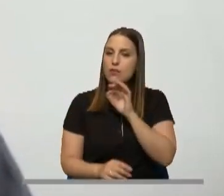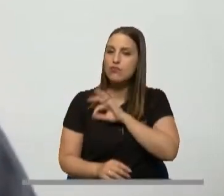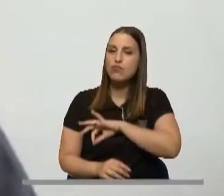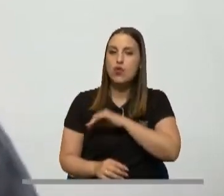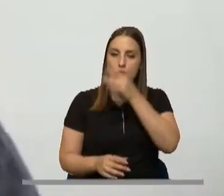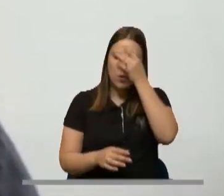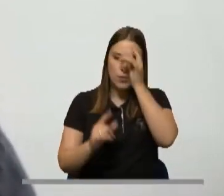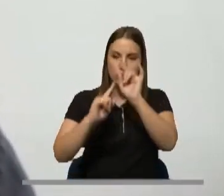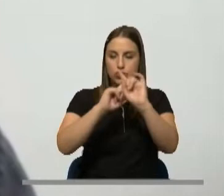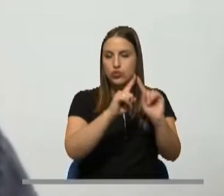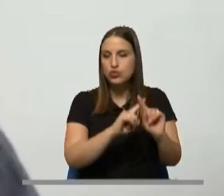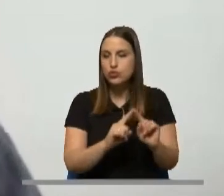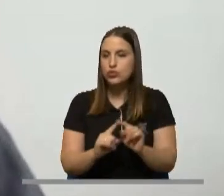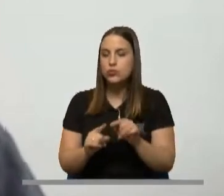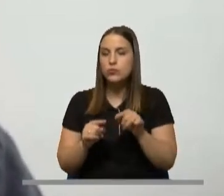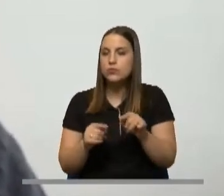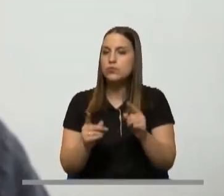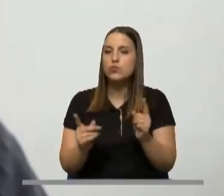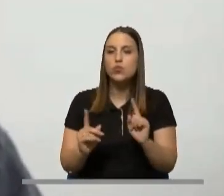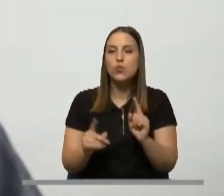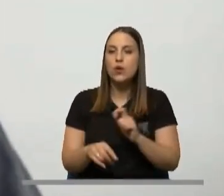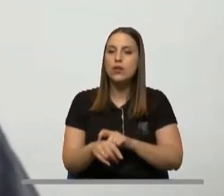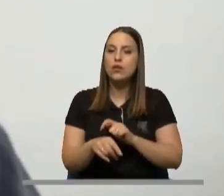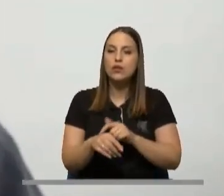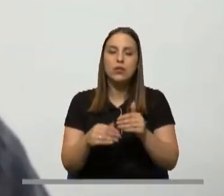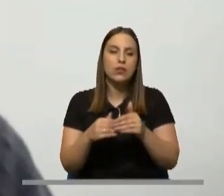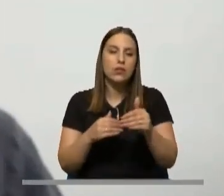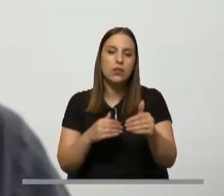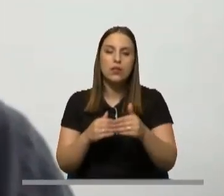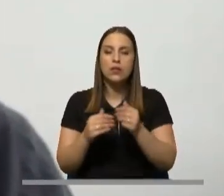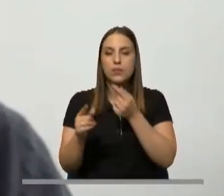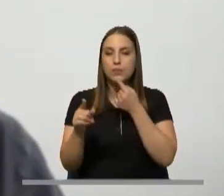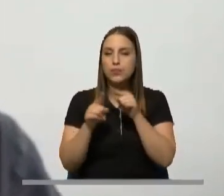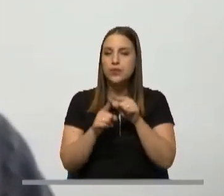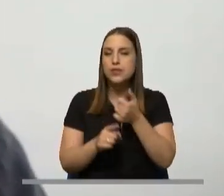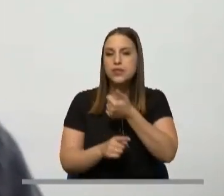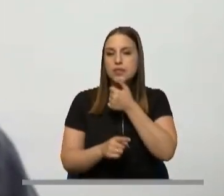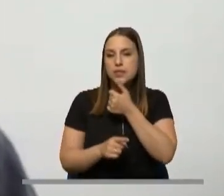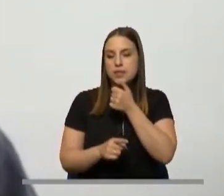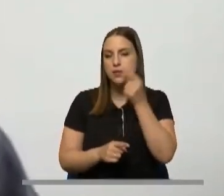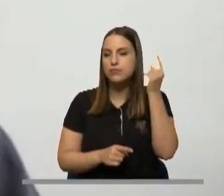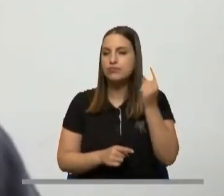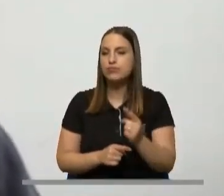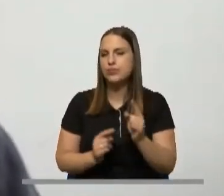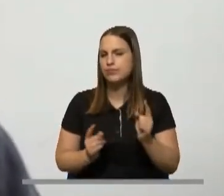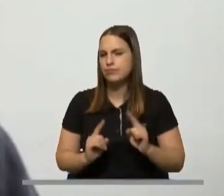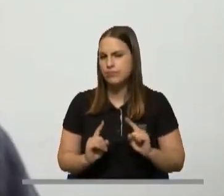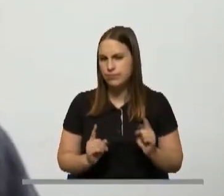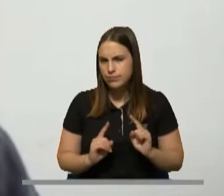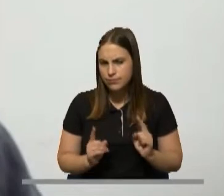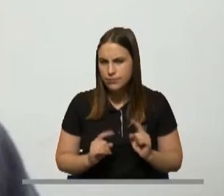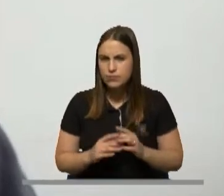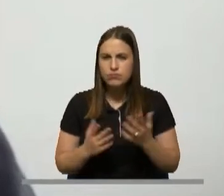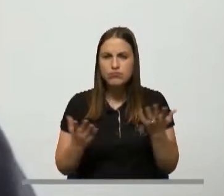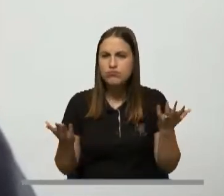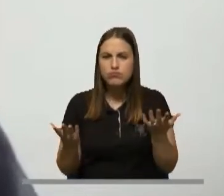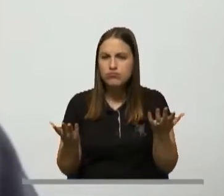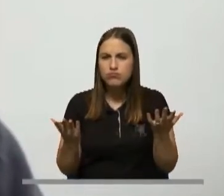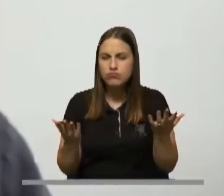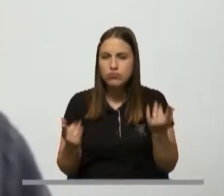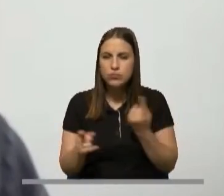opinions does not make the moment of political decision unnecessary. Why?